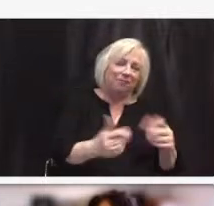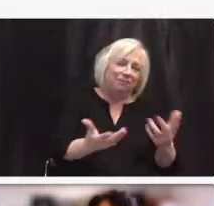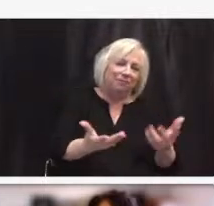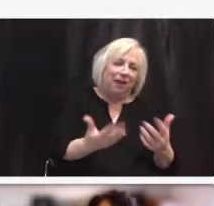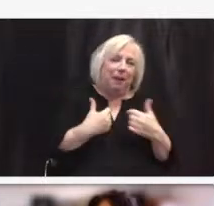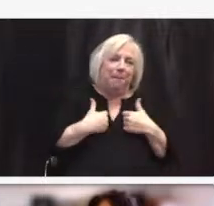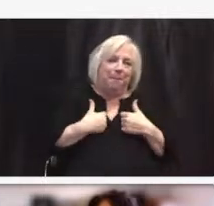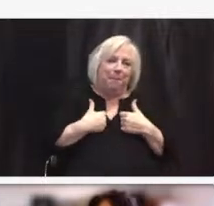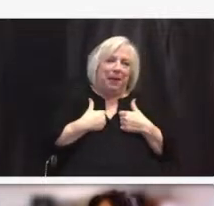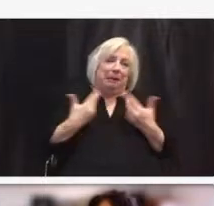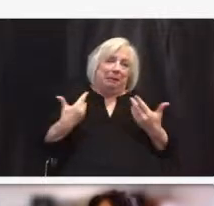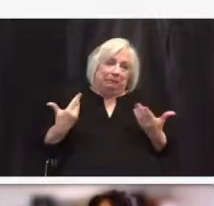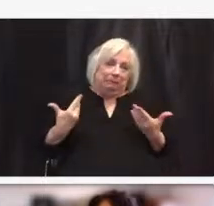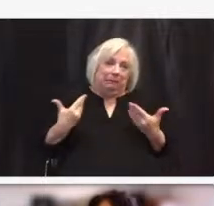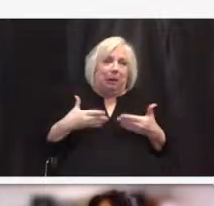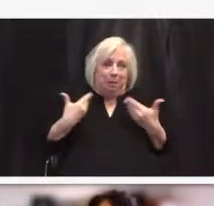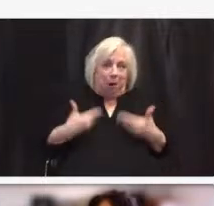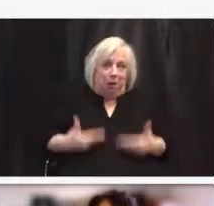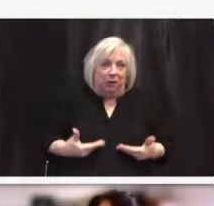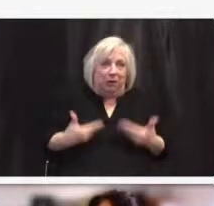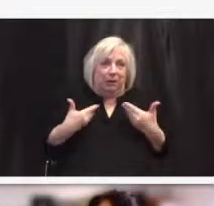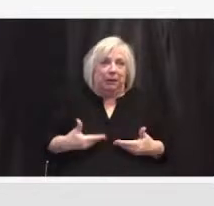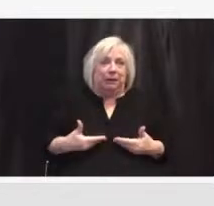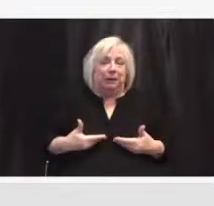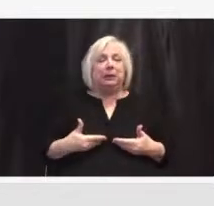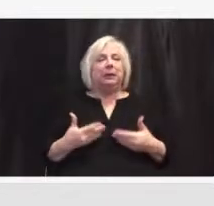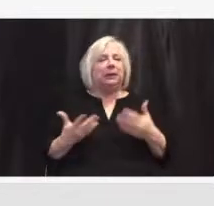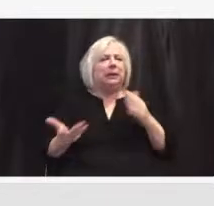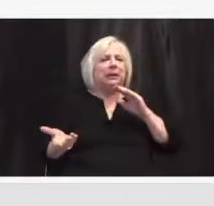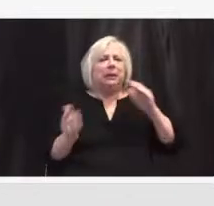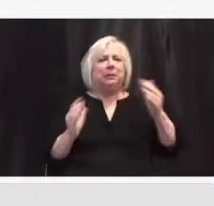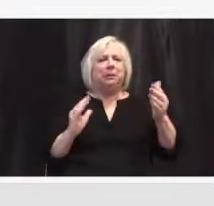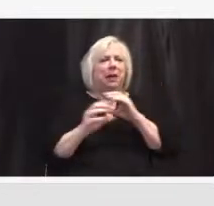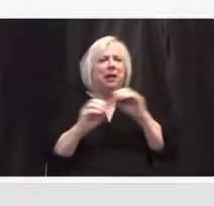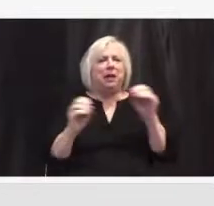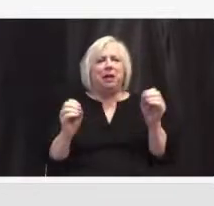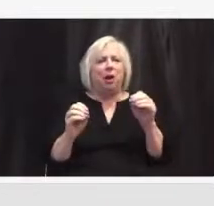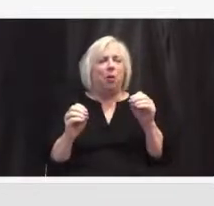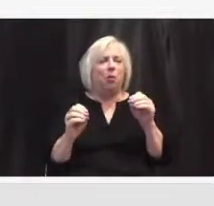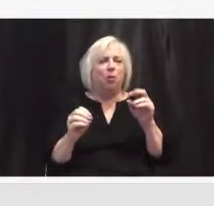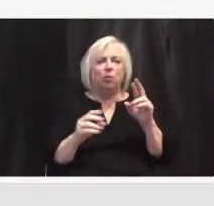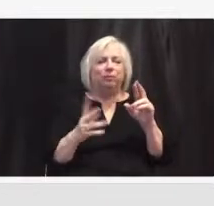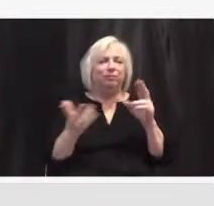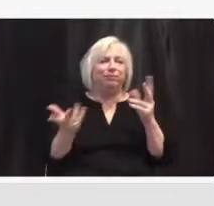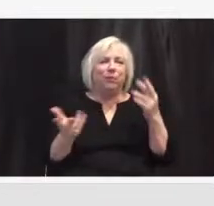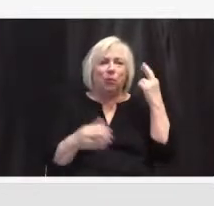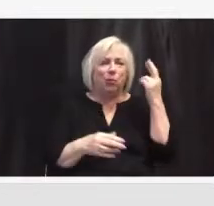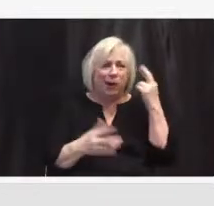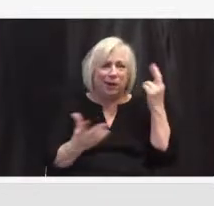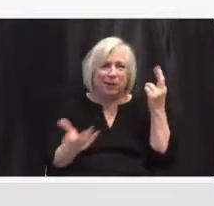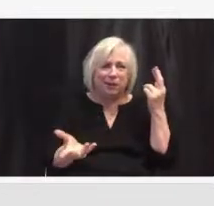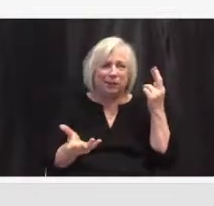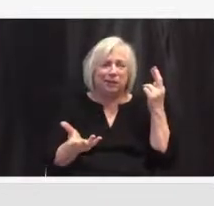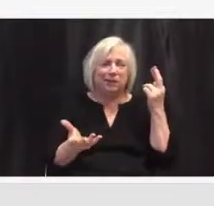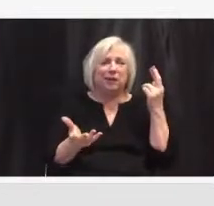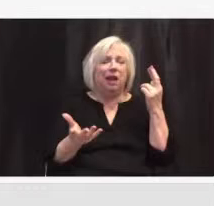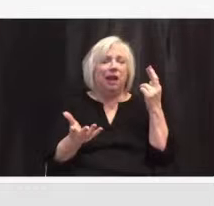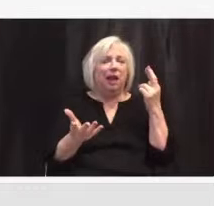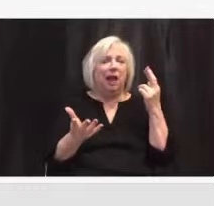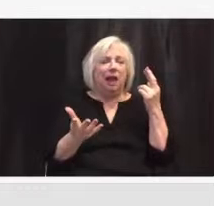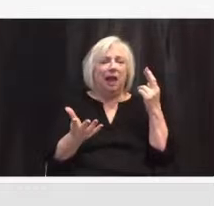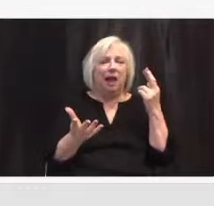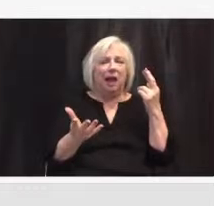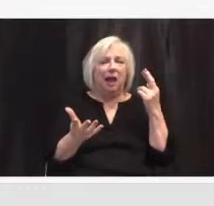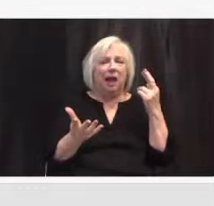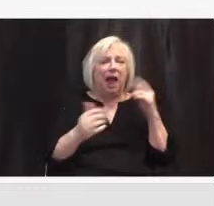Me personally, there seems to be no rhyme or reason to how